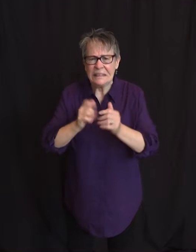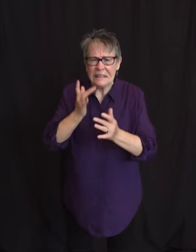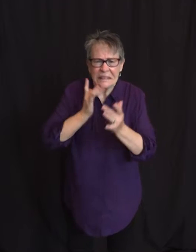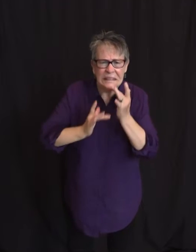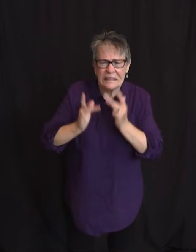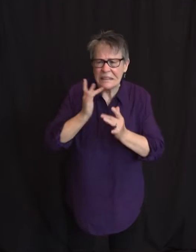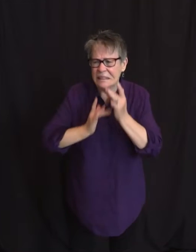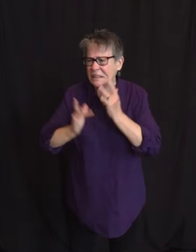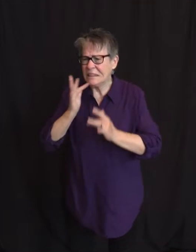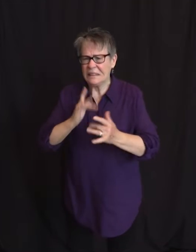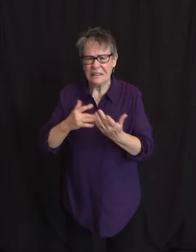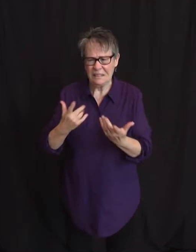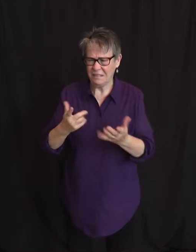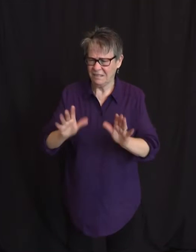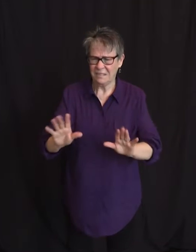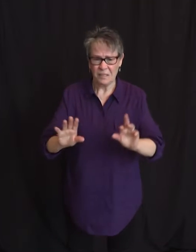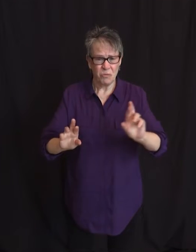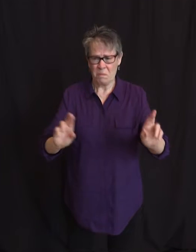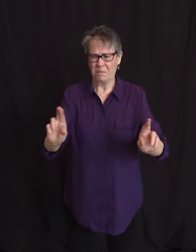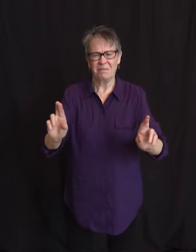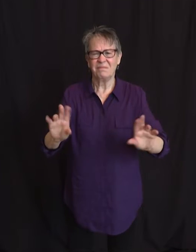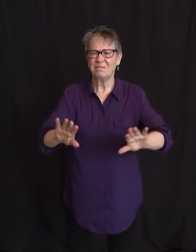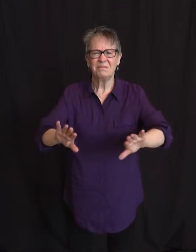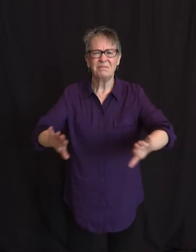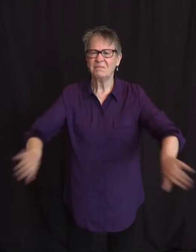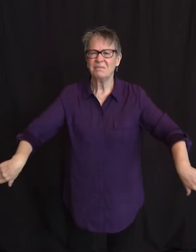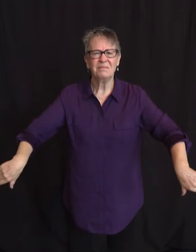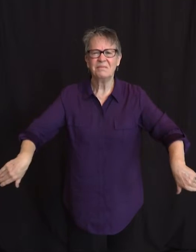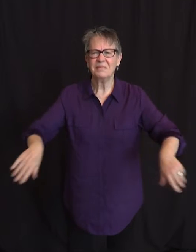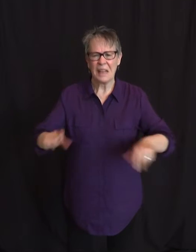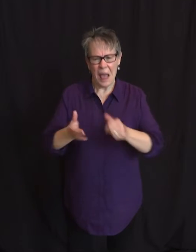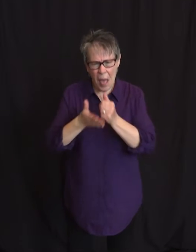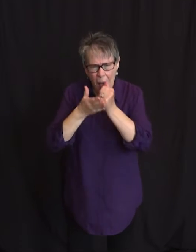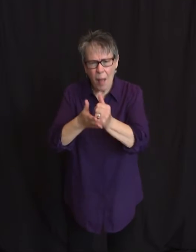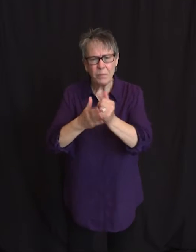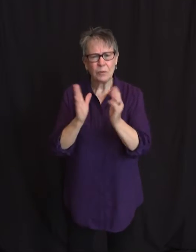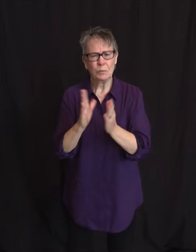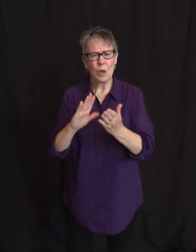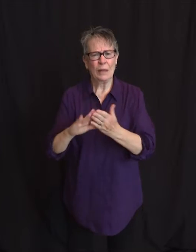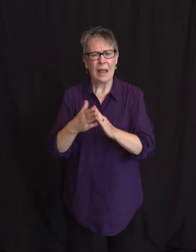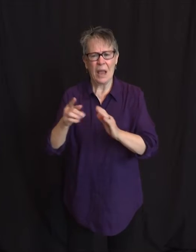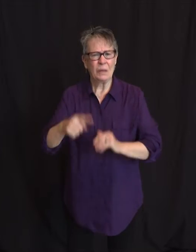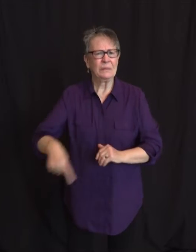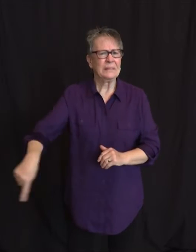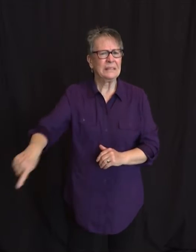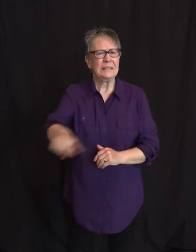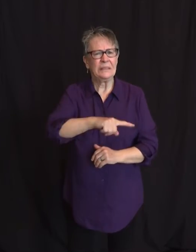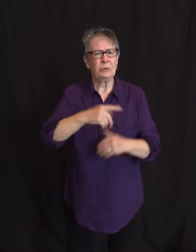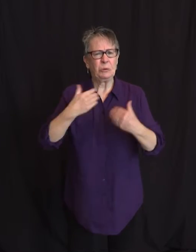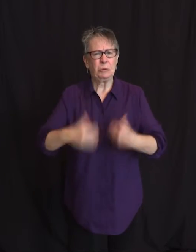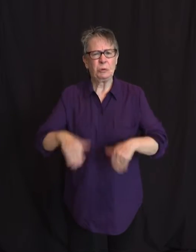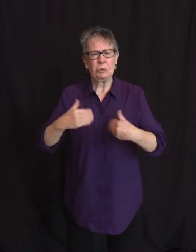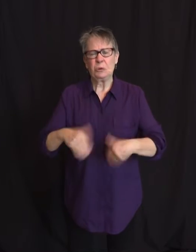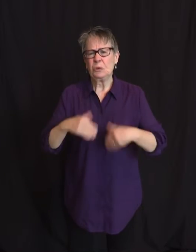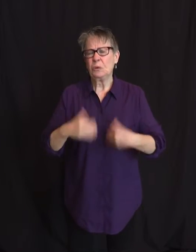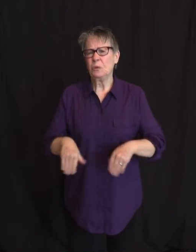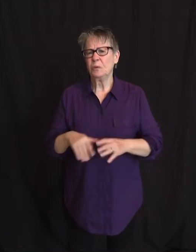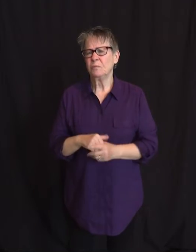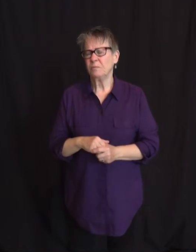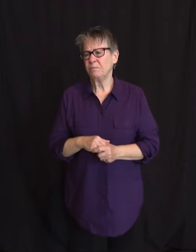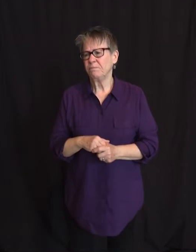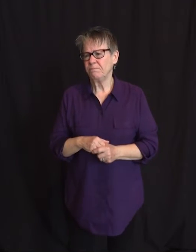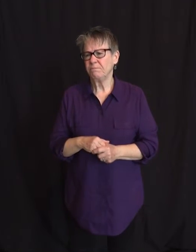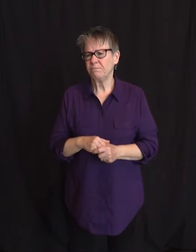to overcome over the coming days. Amen. Thank you again for that and for everything, Tom. It is a real treat to have my partner